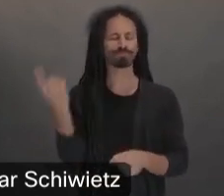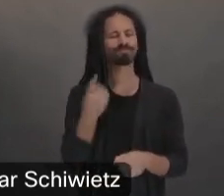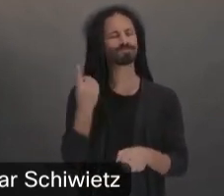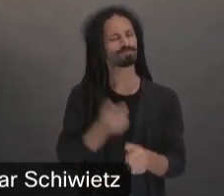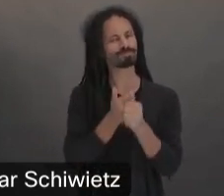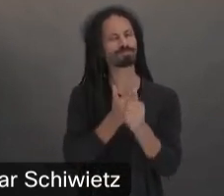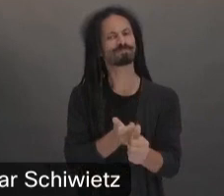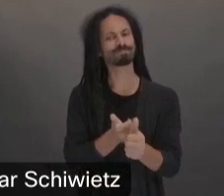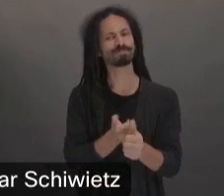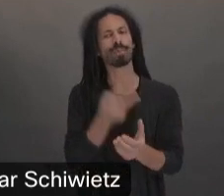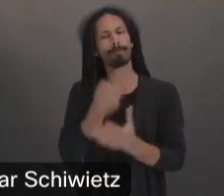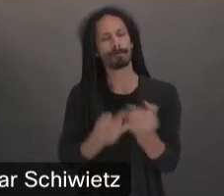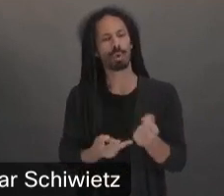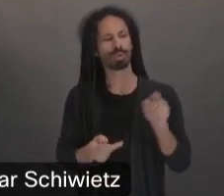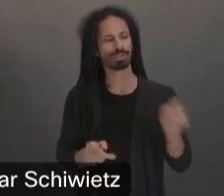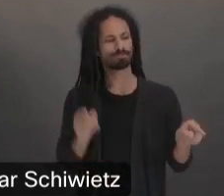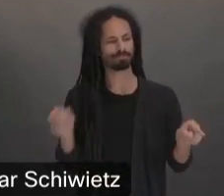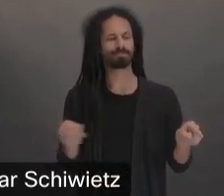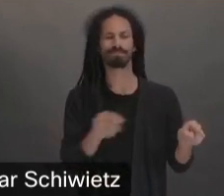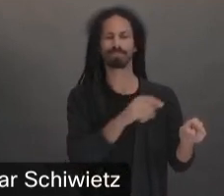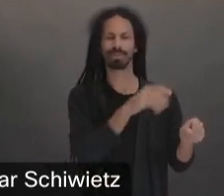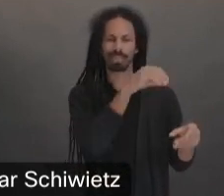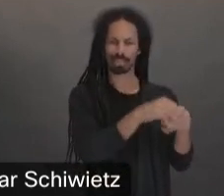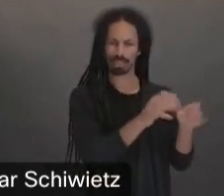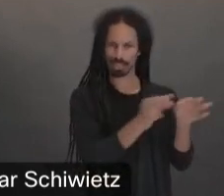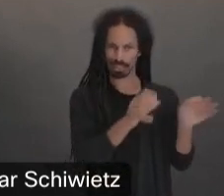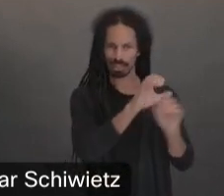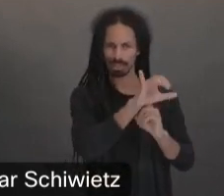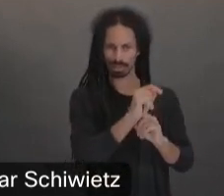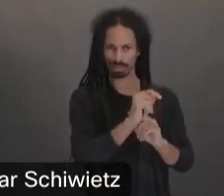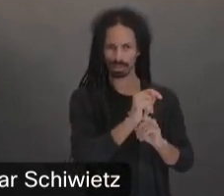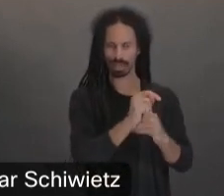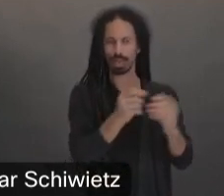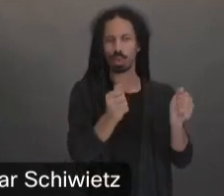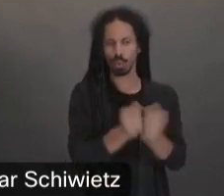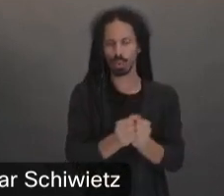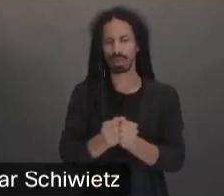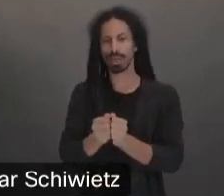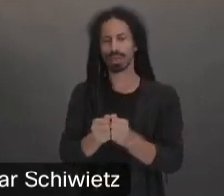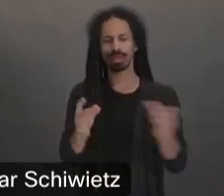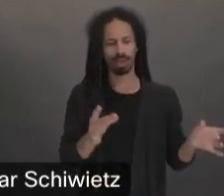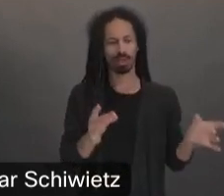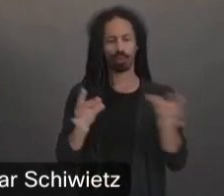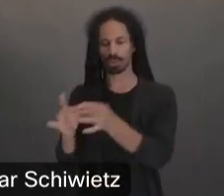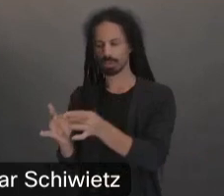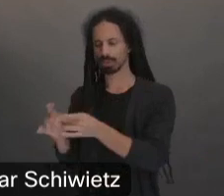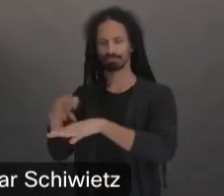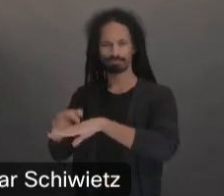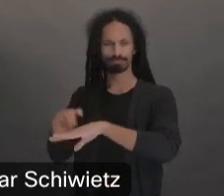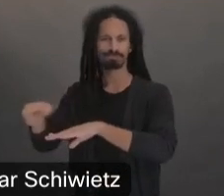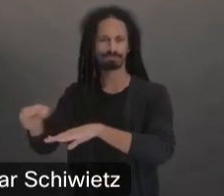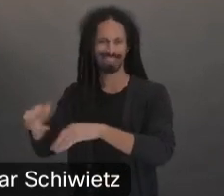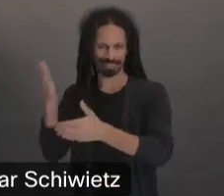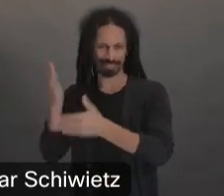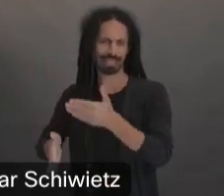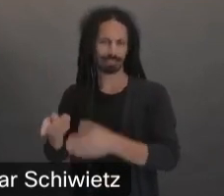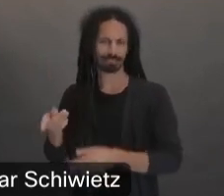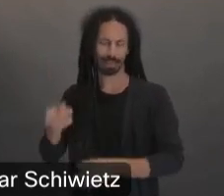twofold process, that you have in-text citation with a corresponding reference entry.